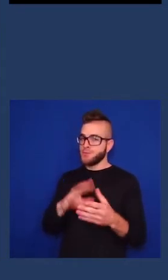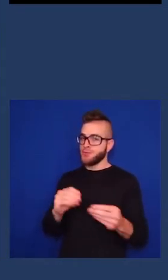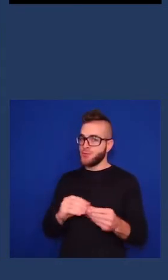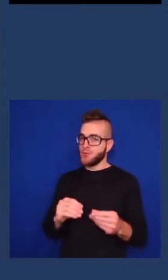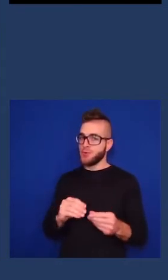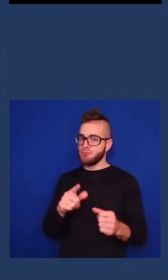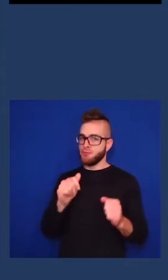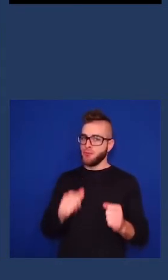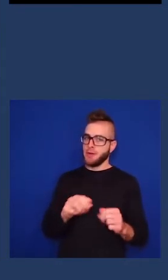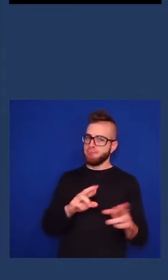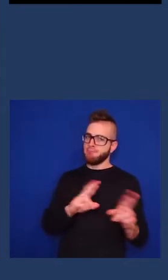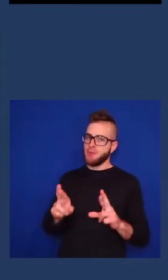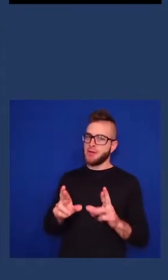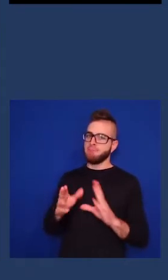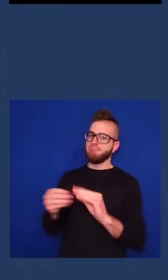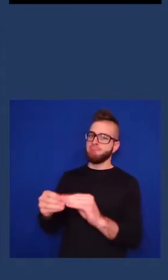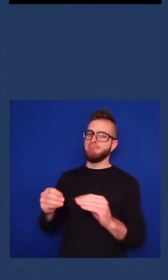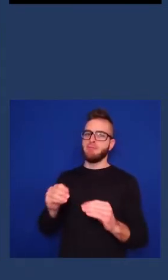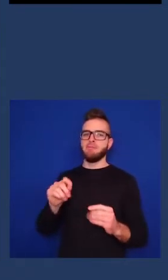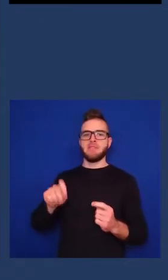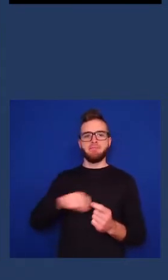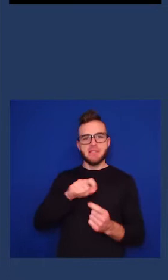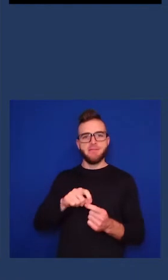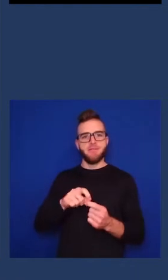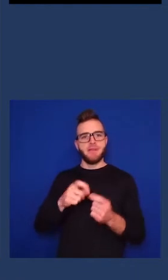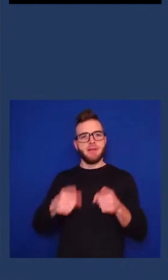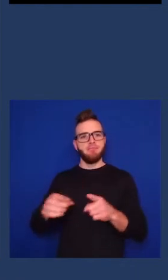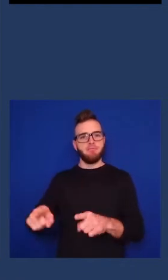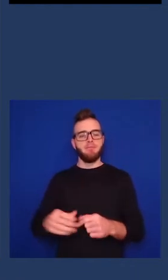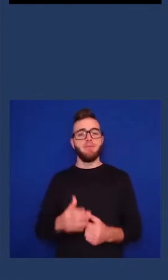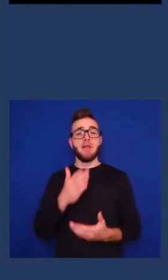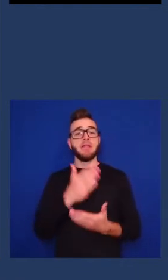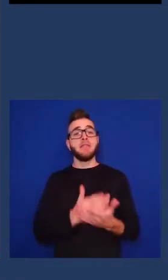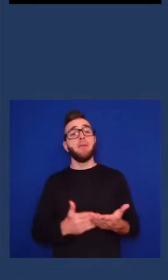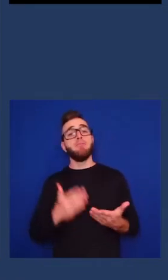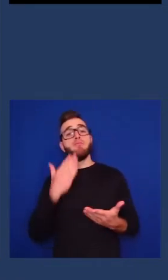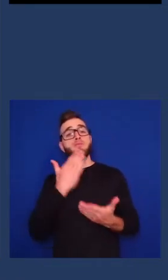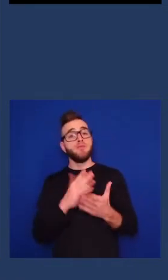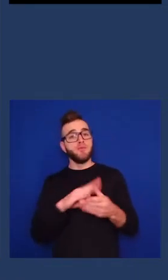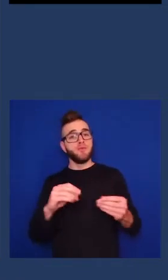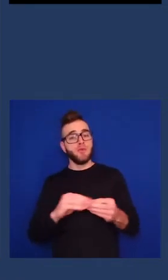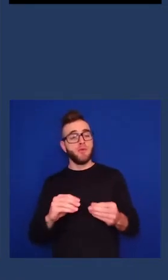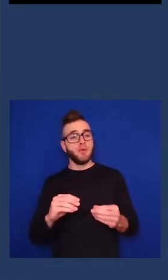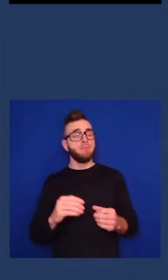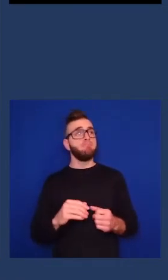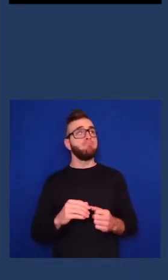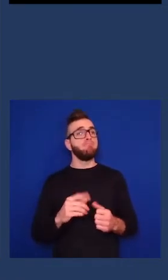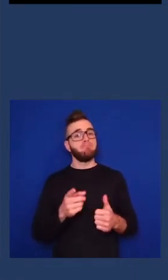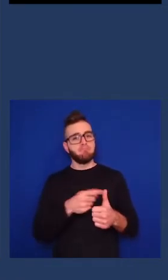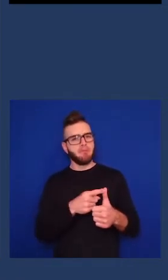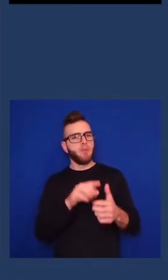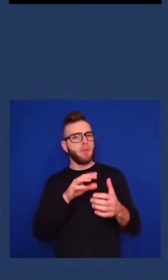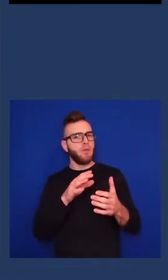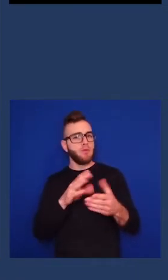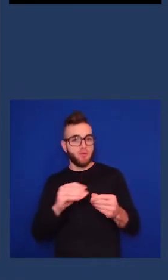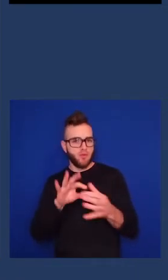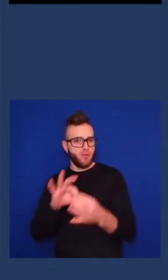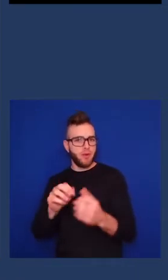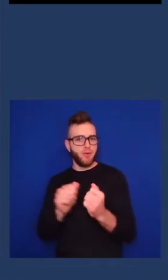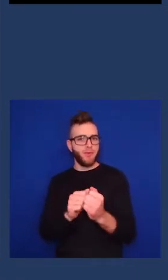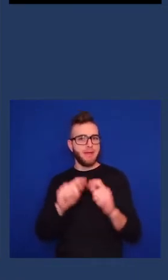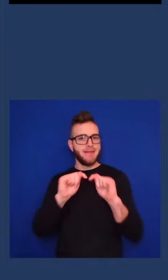some go-to stories to have top of mind and, practiced is stories relating to teamwork and